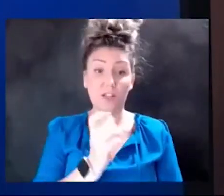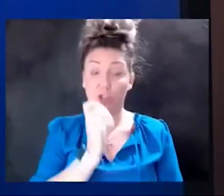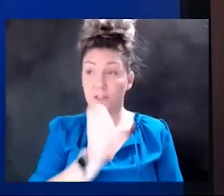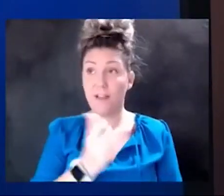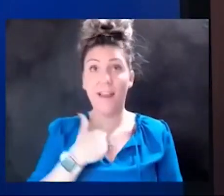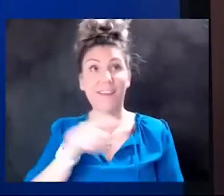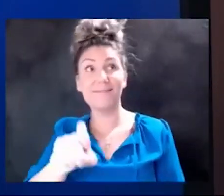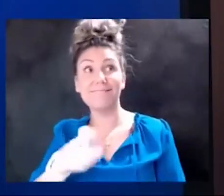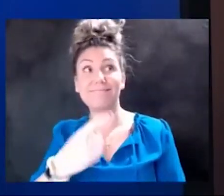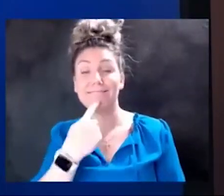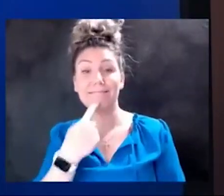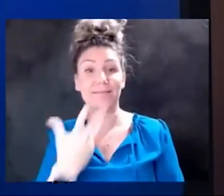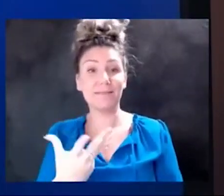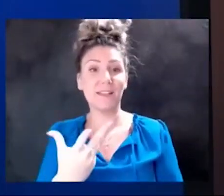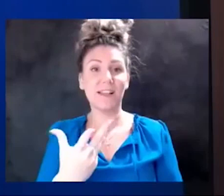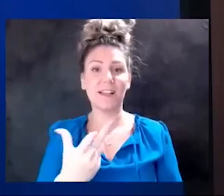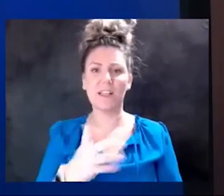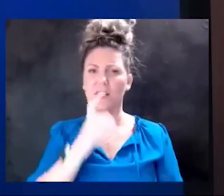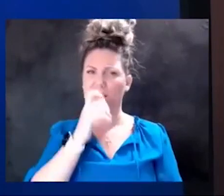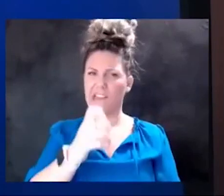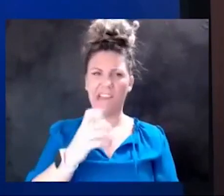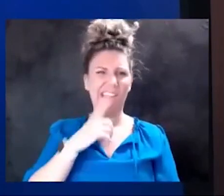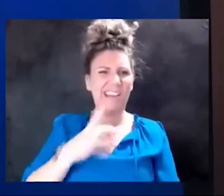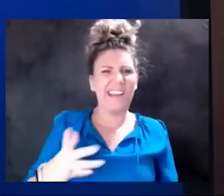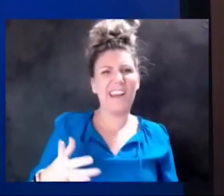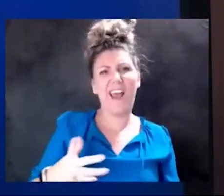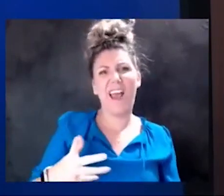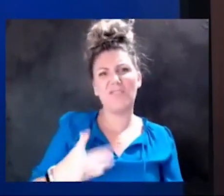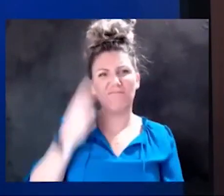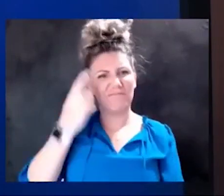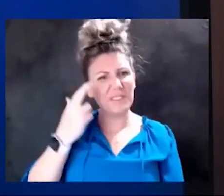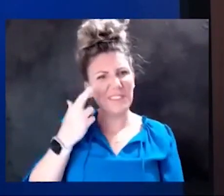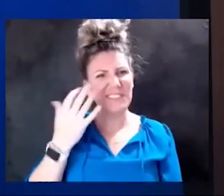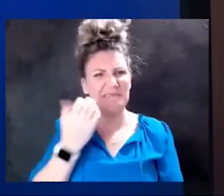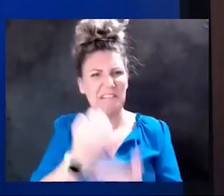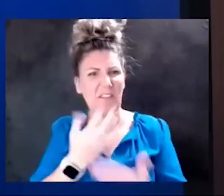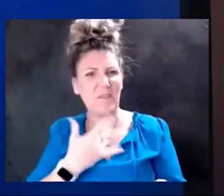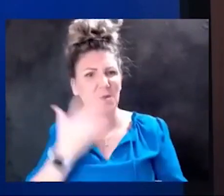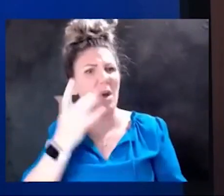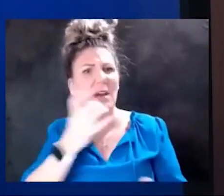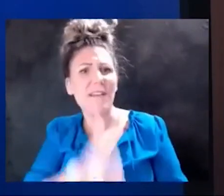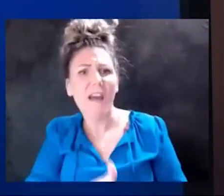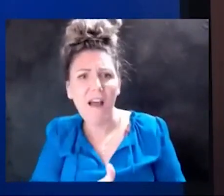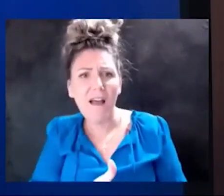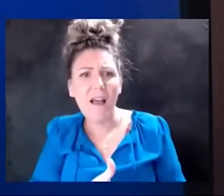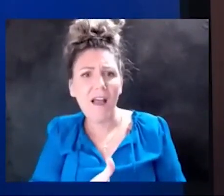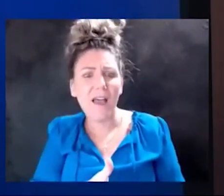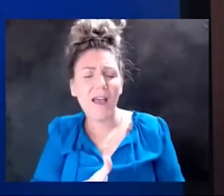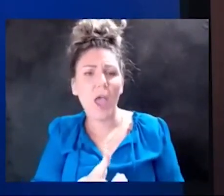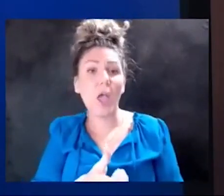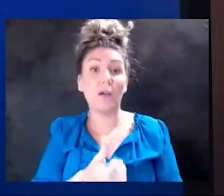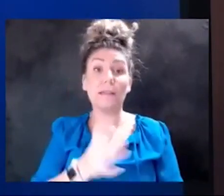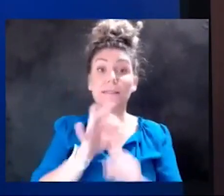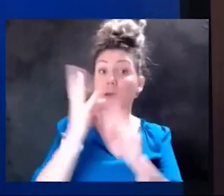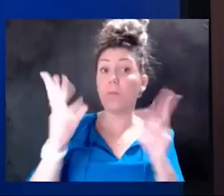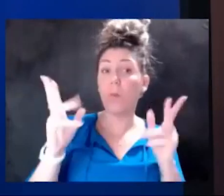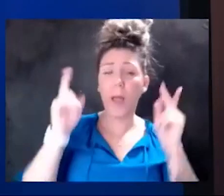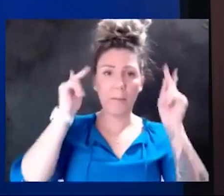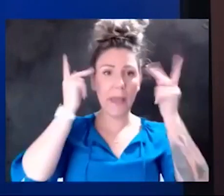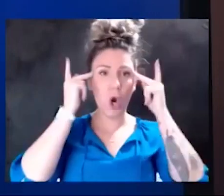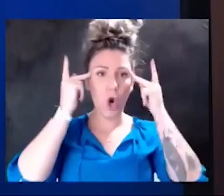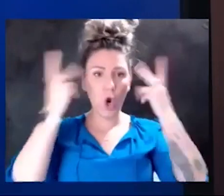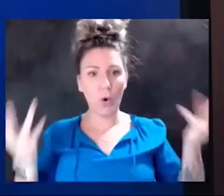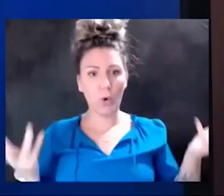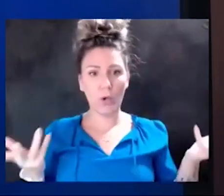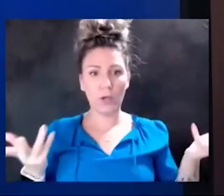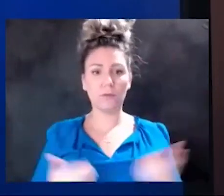not a lot of defense against not getting vaccinated, except, I'm going to say it, paranoia. Because, you know, and I